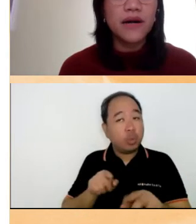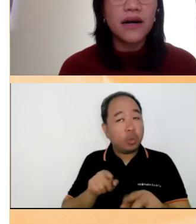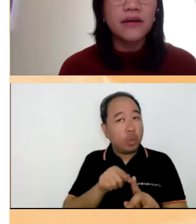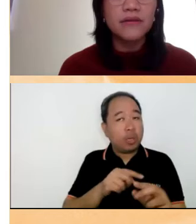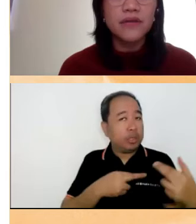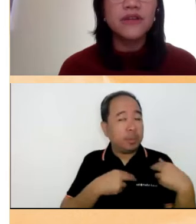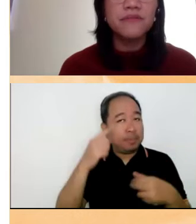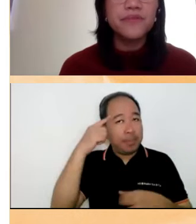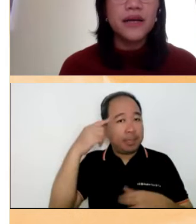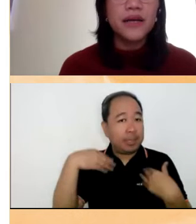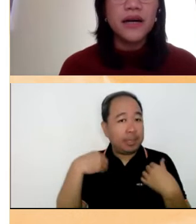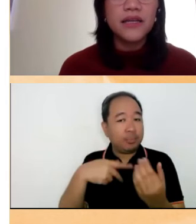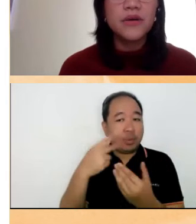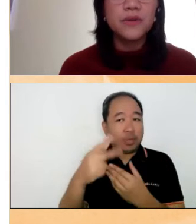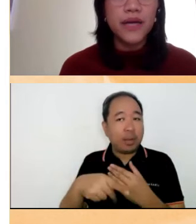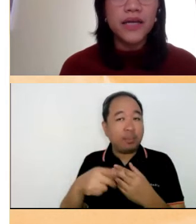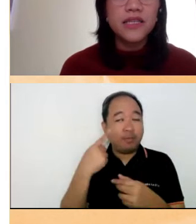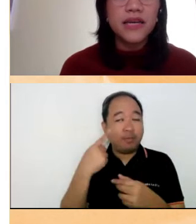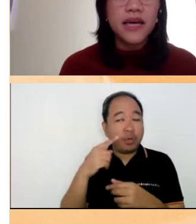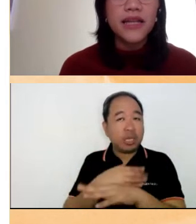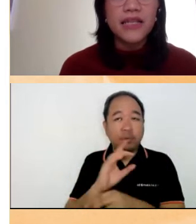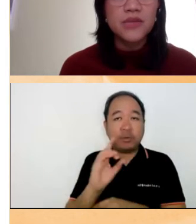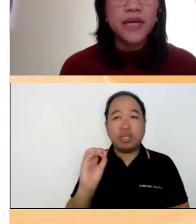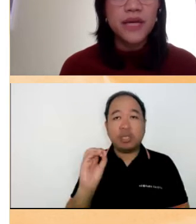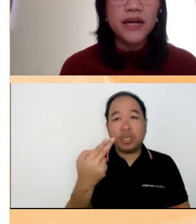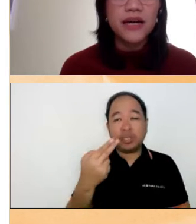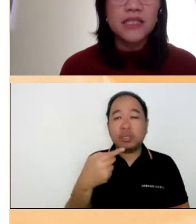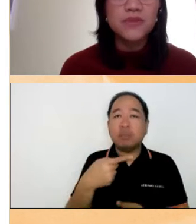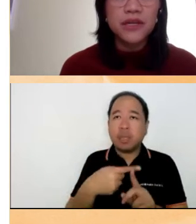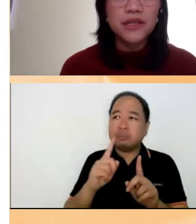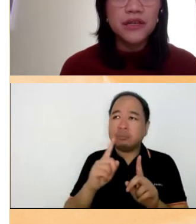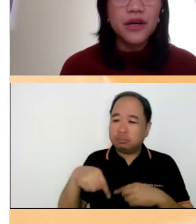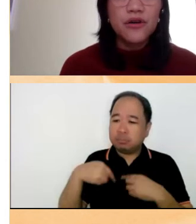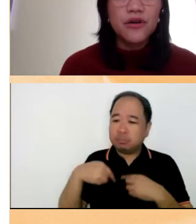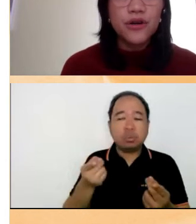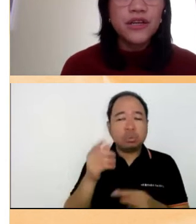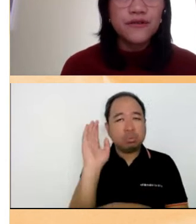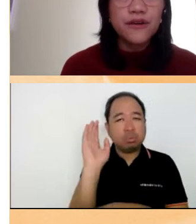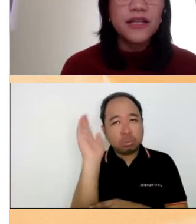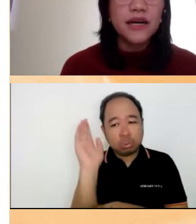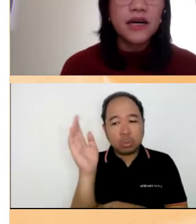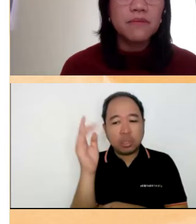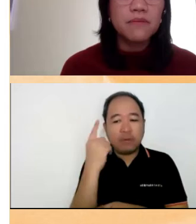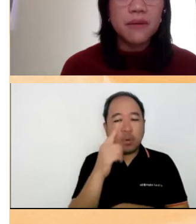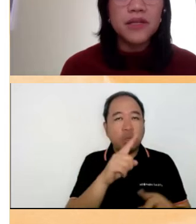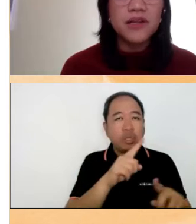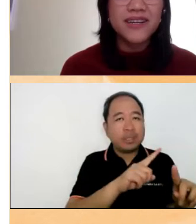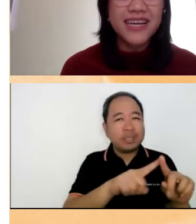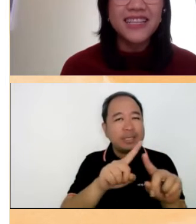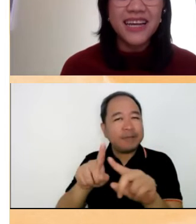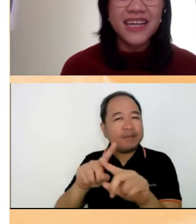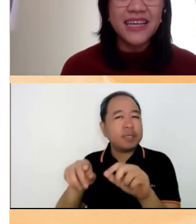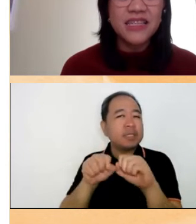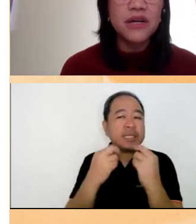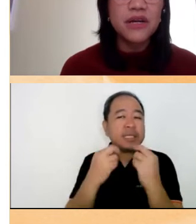Davao region, DOH, and has been a speaker for different seminars